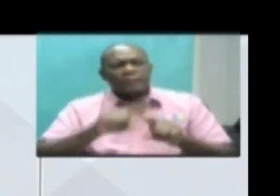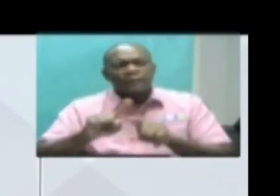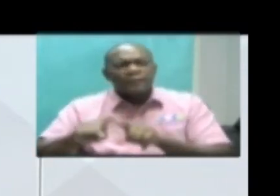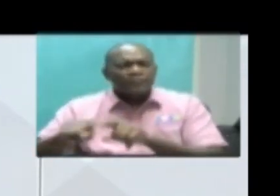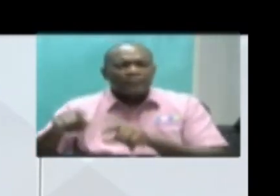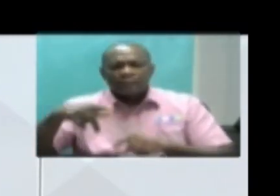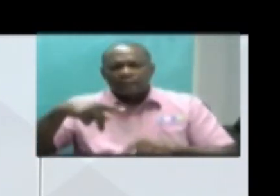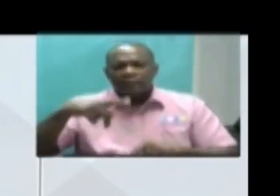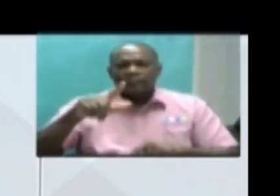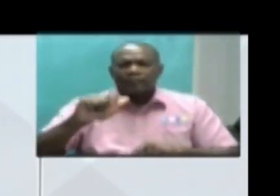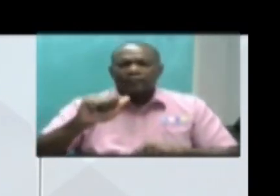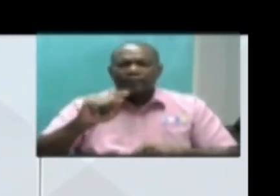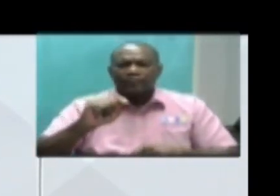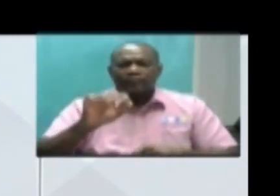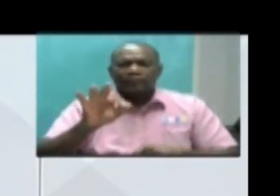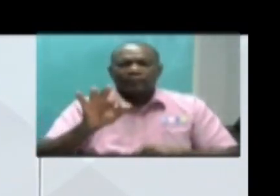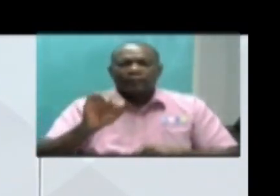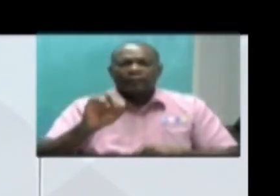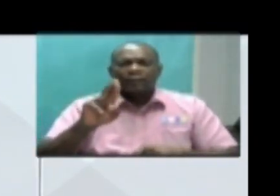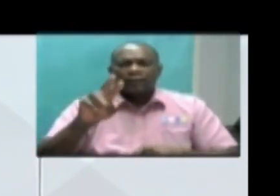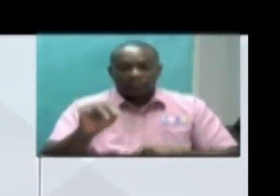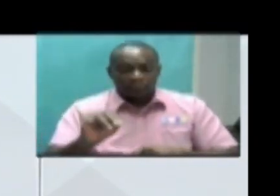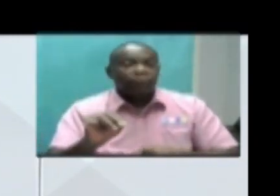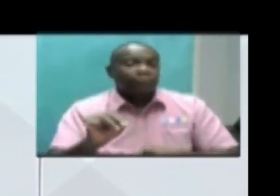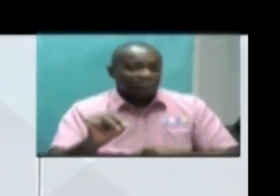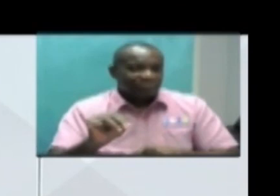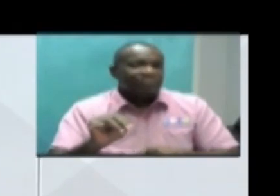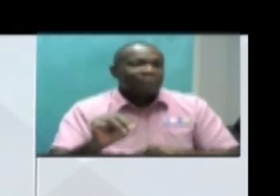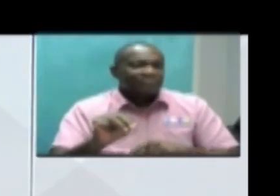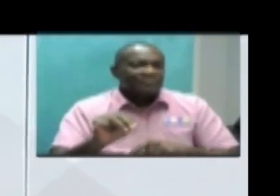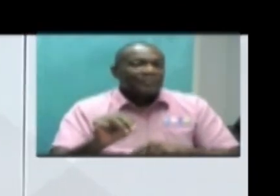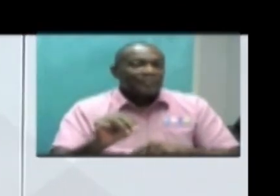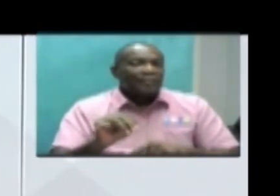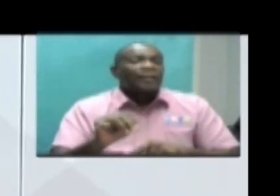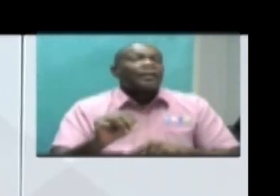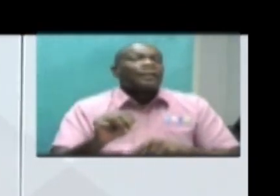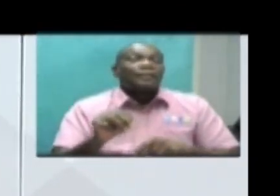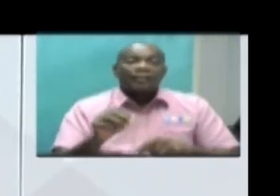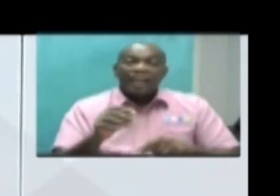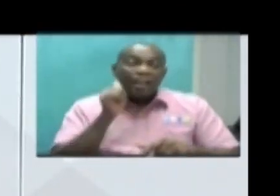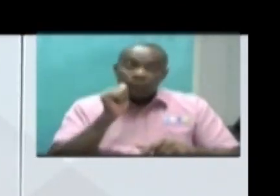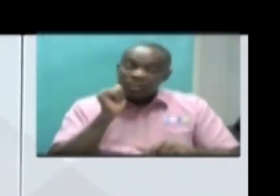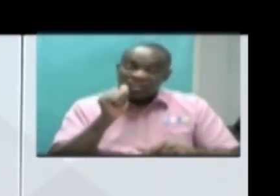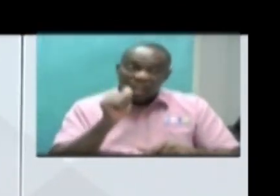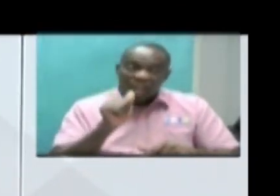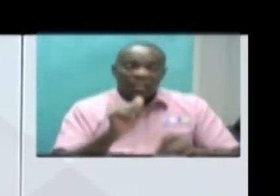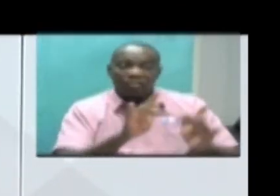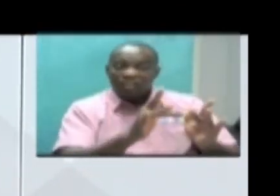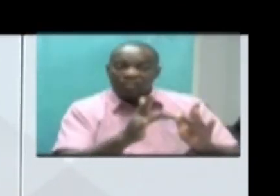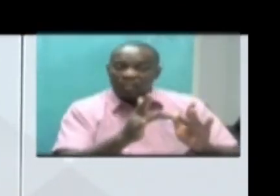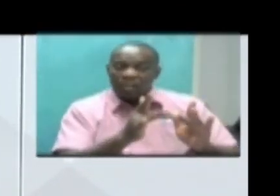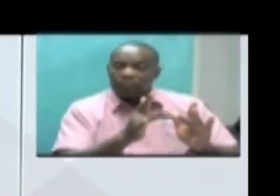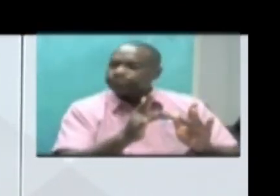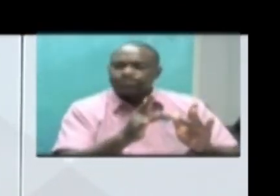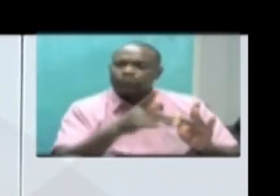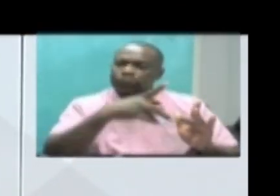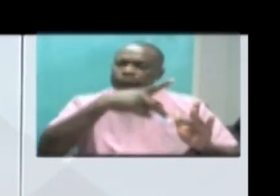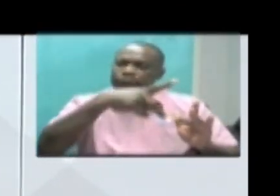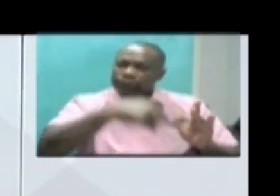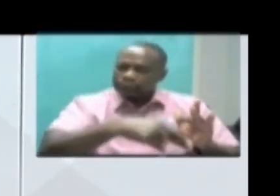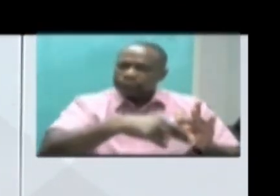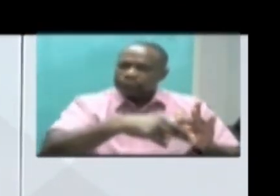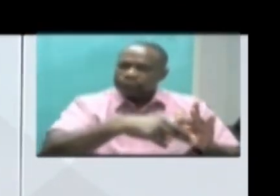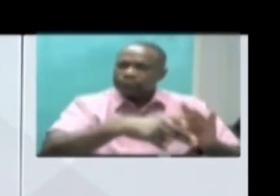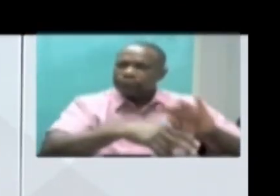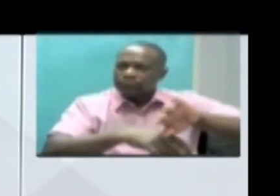mentioned before, ensure that that digital detox is part of your day-to-day routine. That will allow you as a parent also to have that connection with your